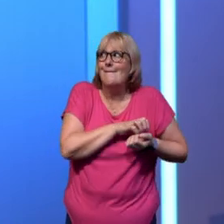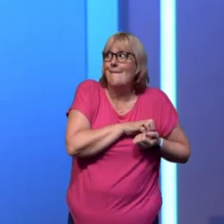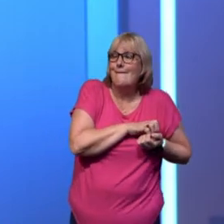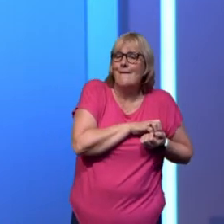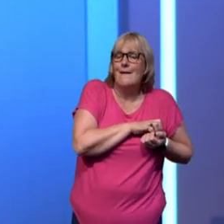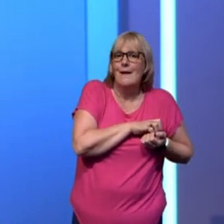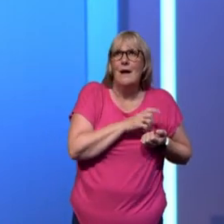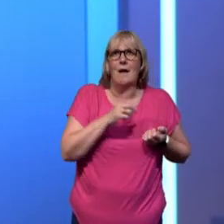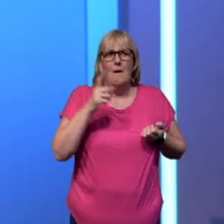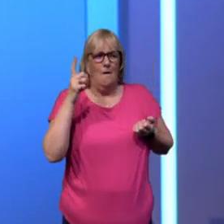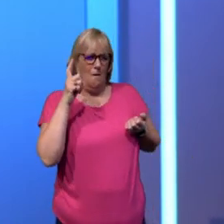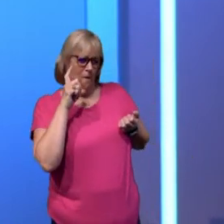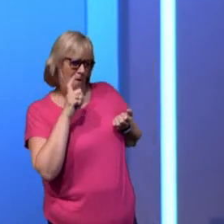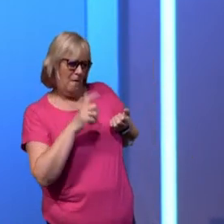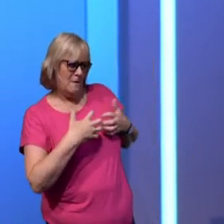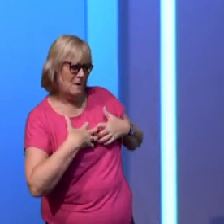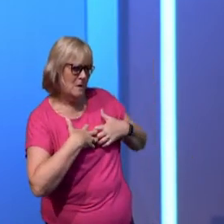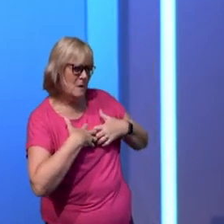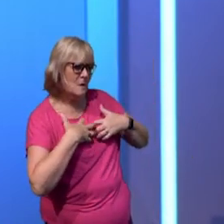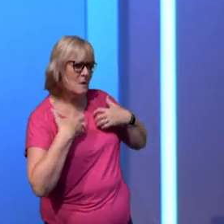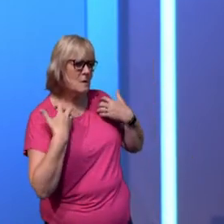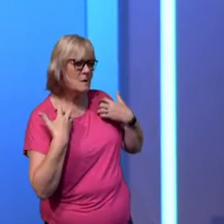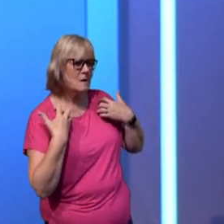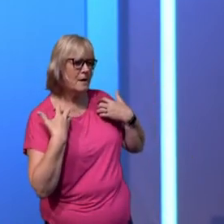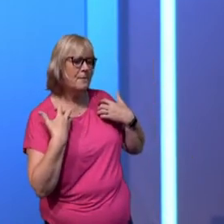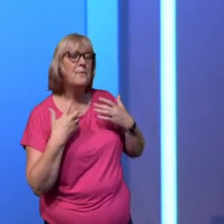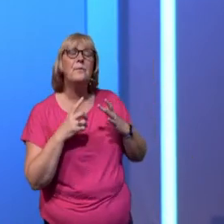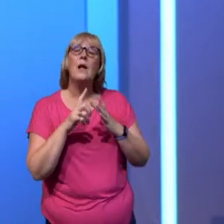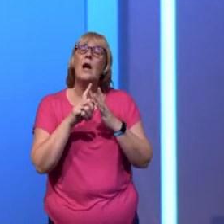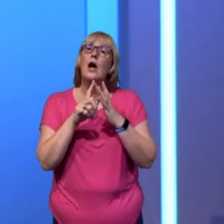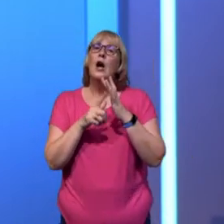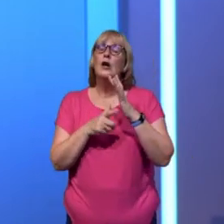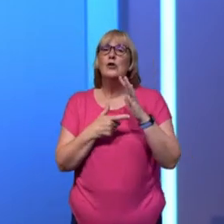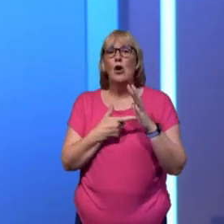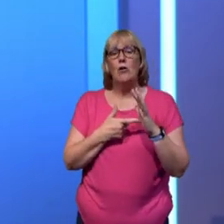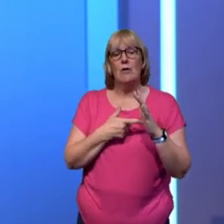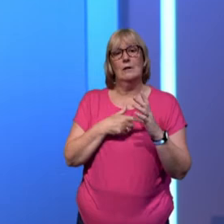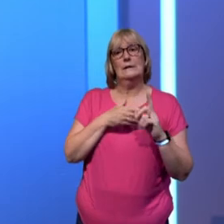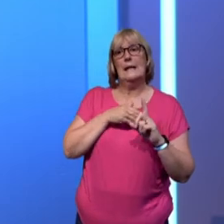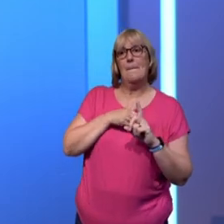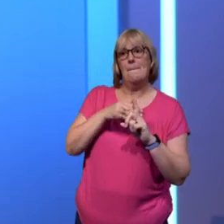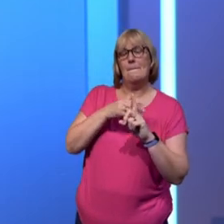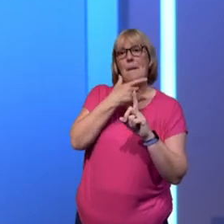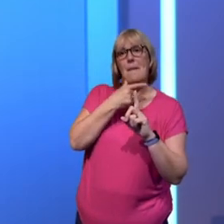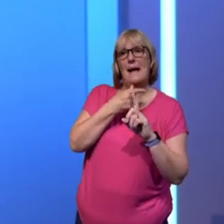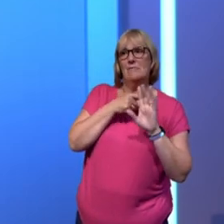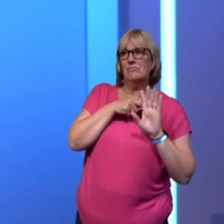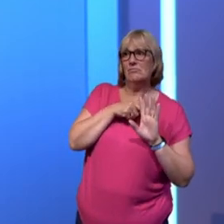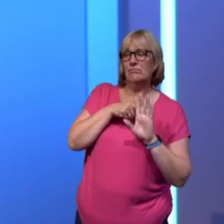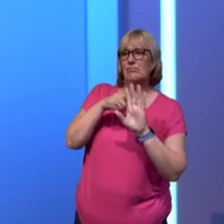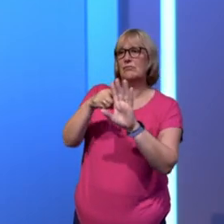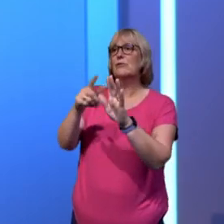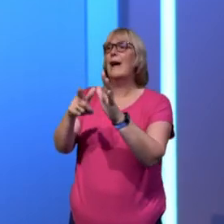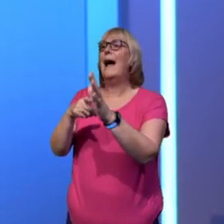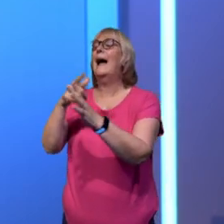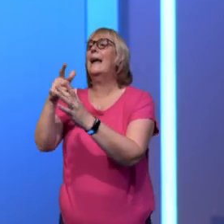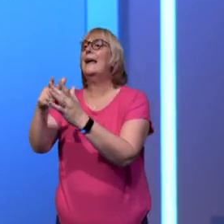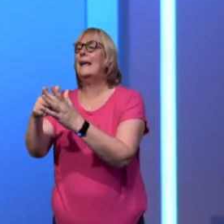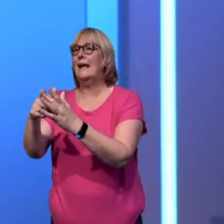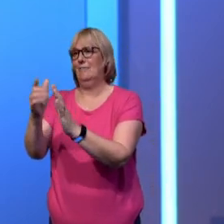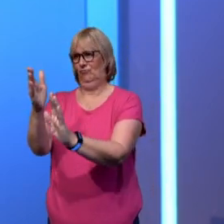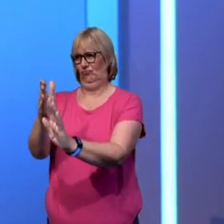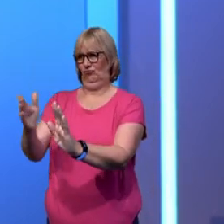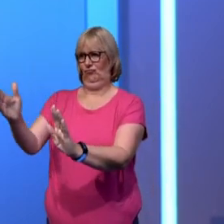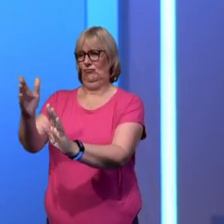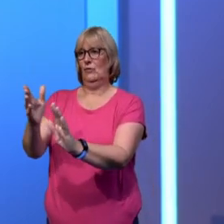Israel. Now Joshua sent men from Jericho to Ai, which is near Beth-Aven, to the east of Bethel, and told